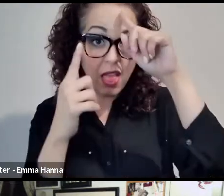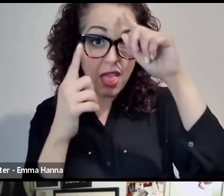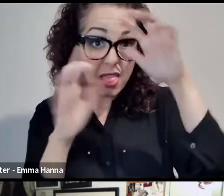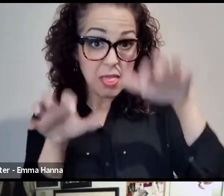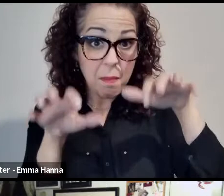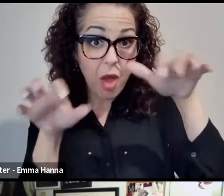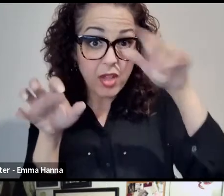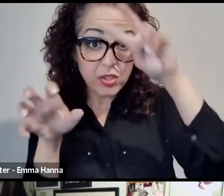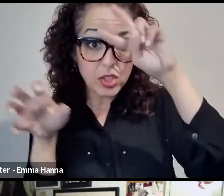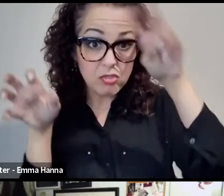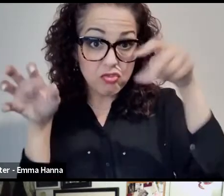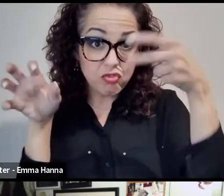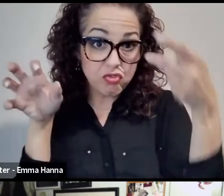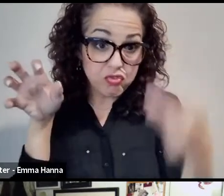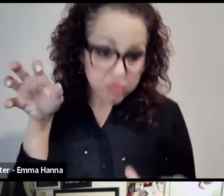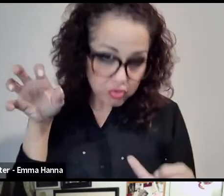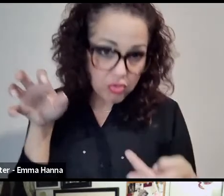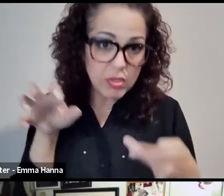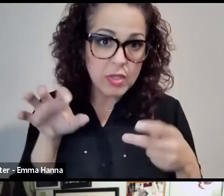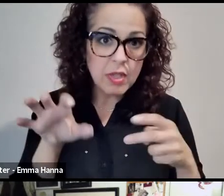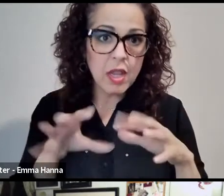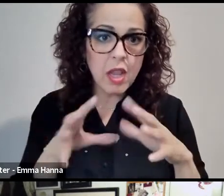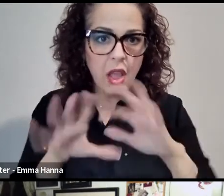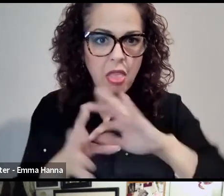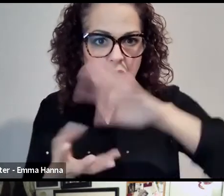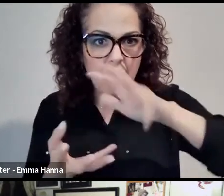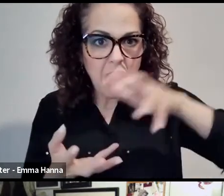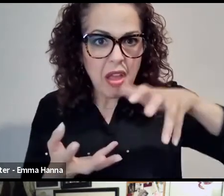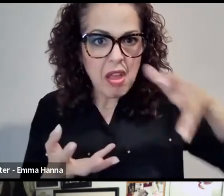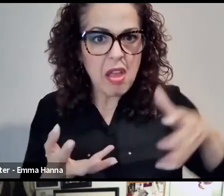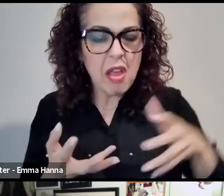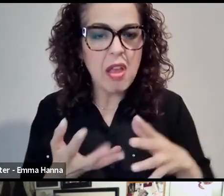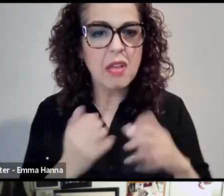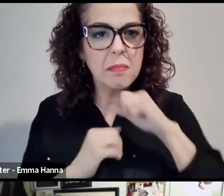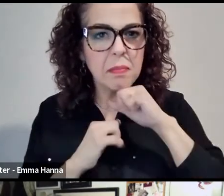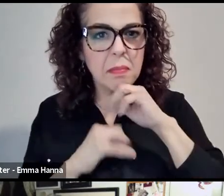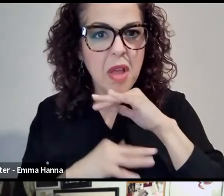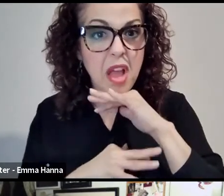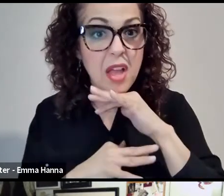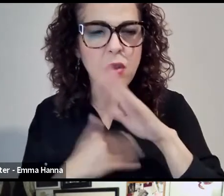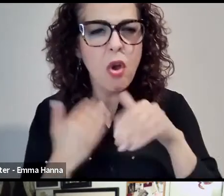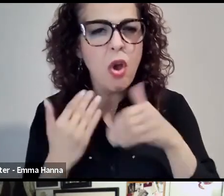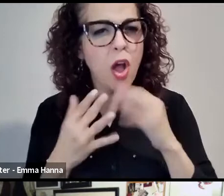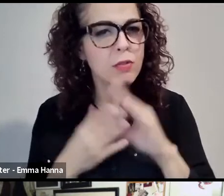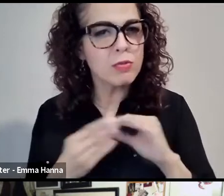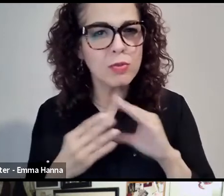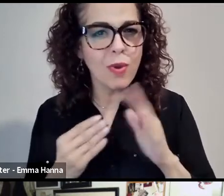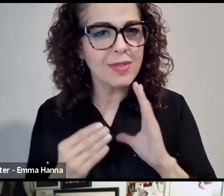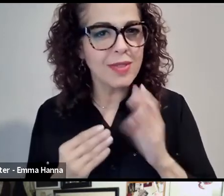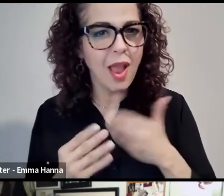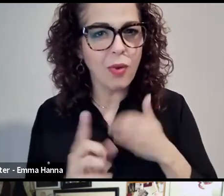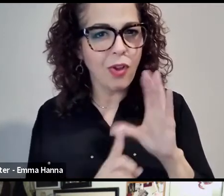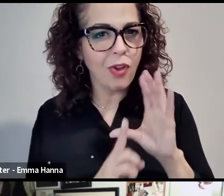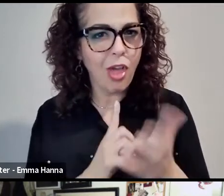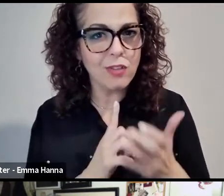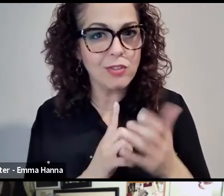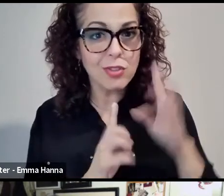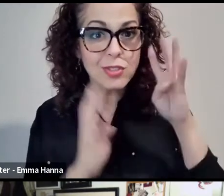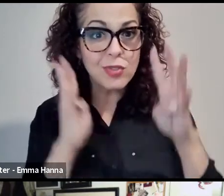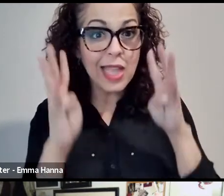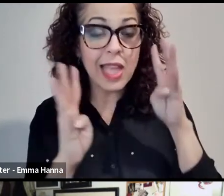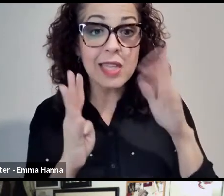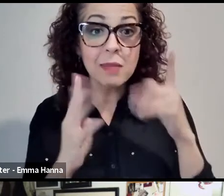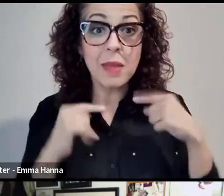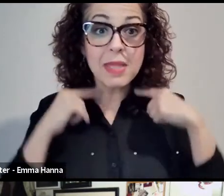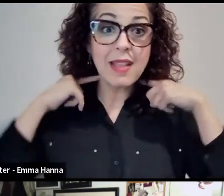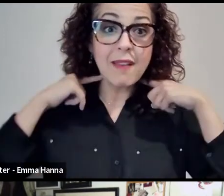heap of mud. And so I was thinking, all of the stories in our culture of created beings, whether it's Frankenstein